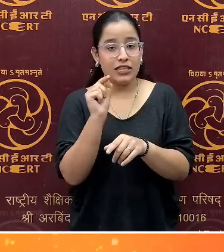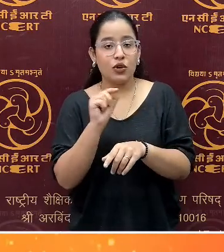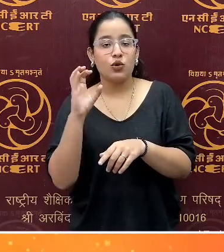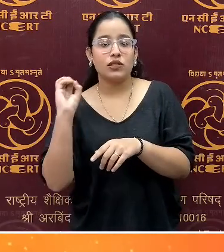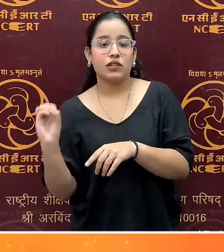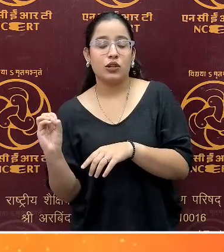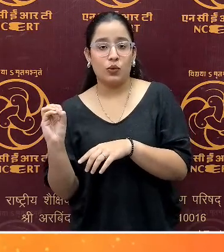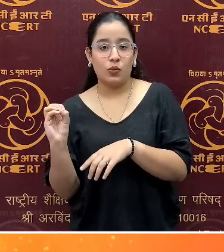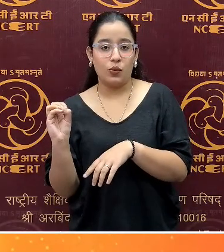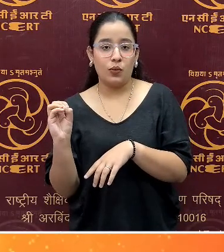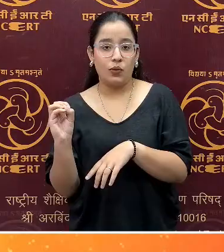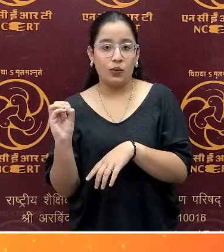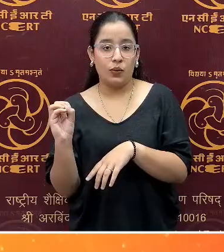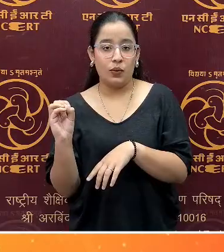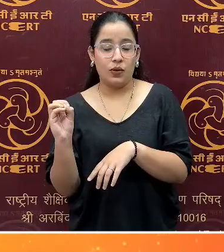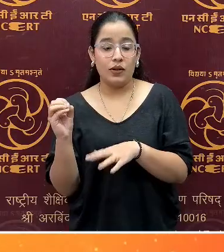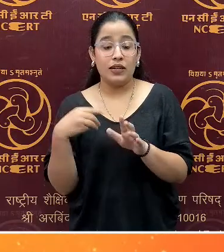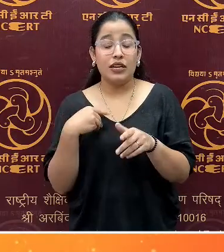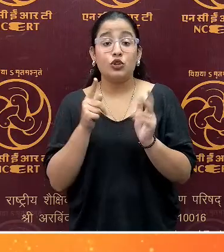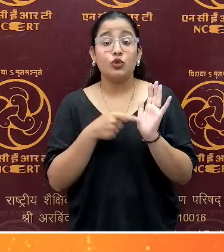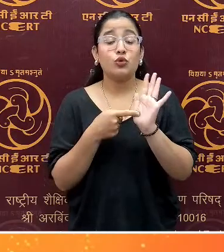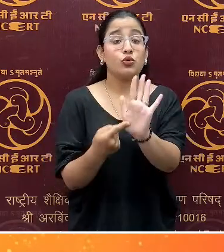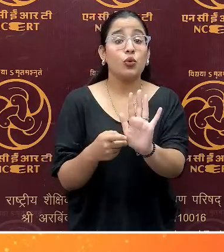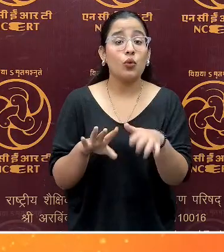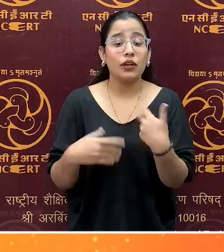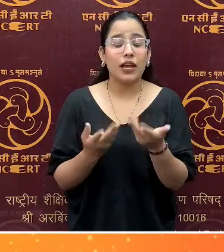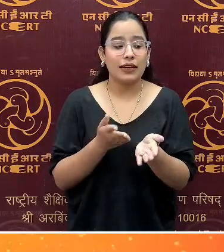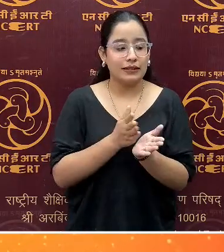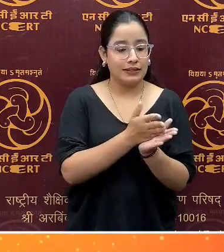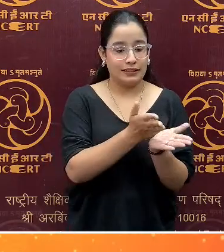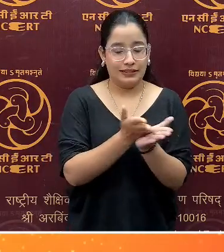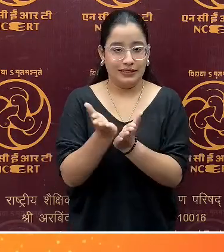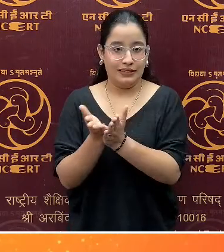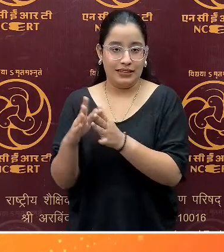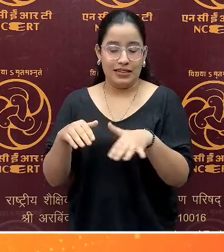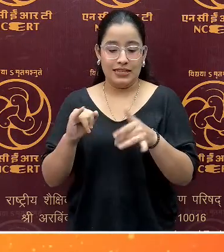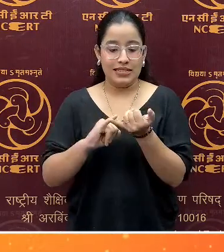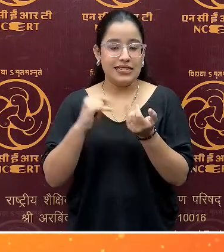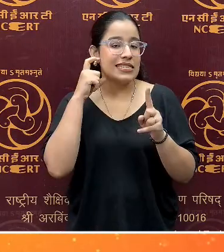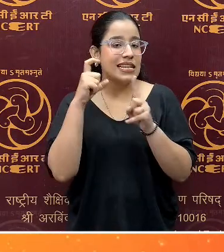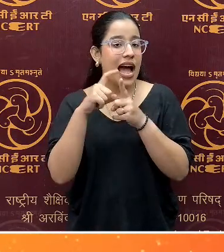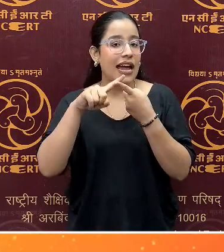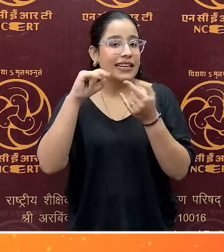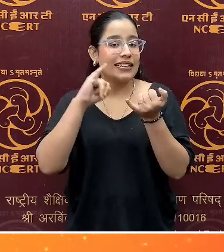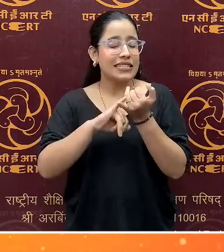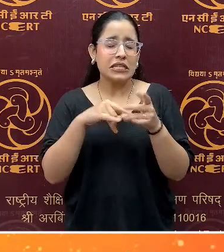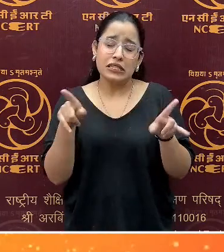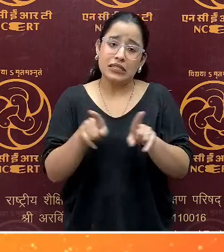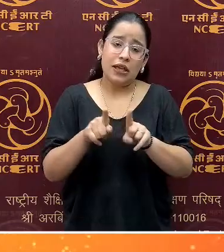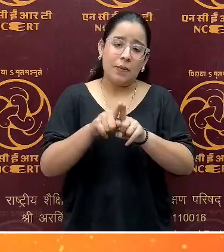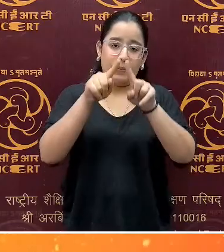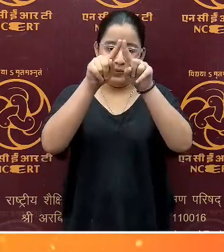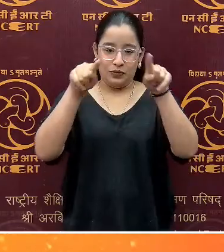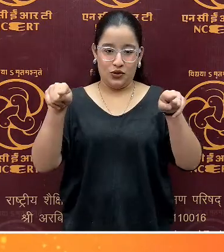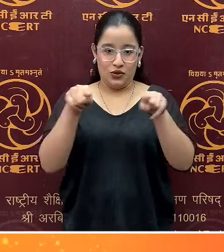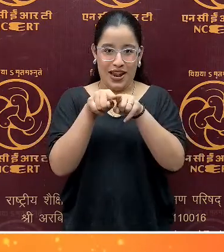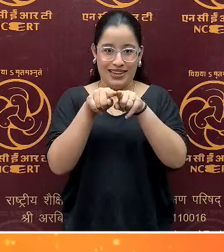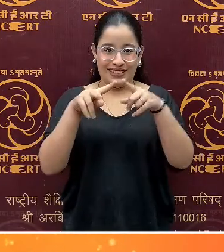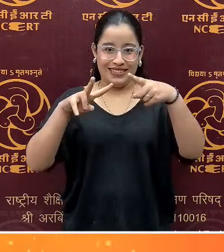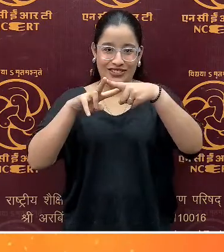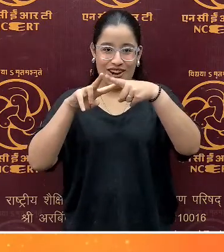0. They represent the sides of a triangle. They represent the sides of